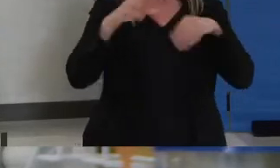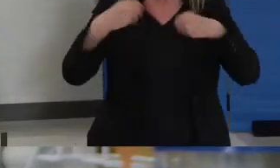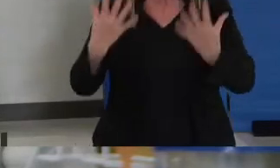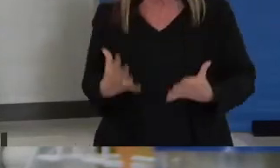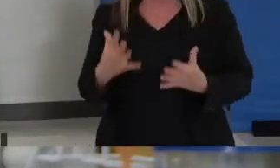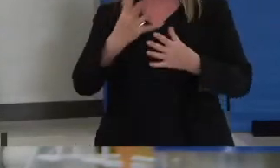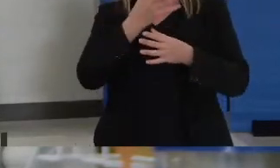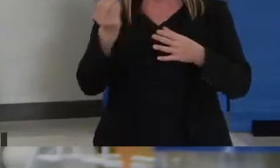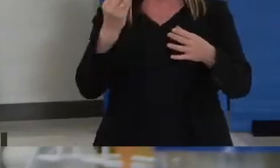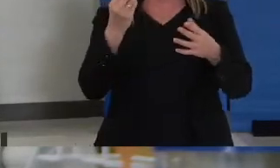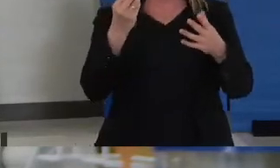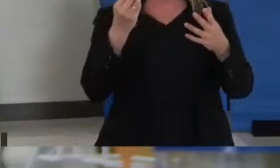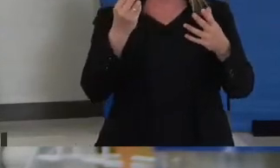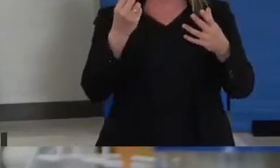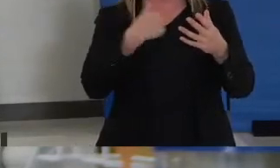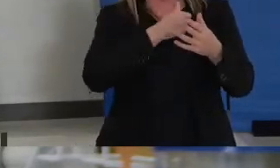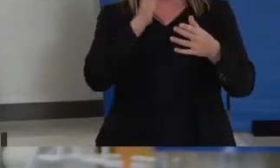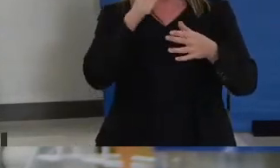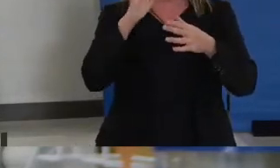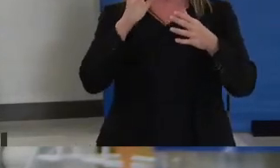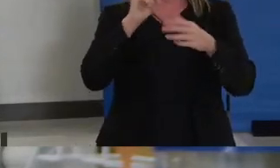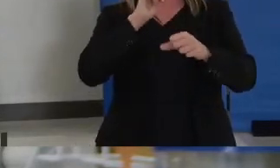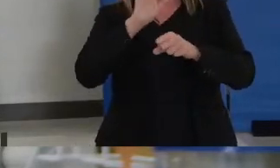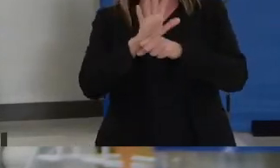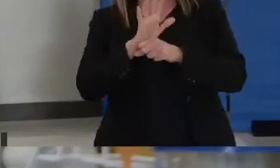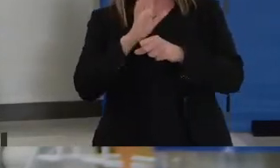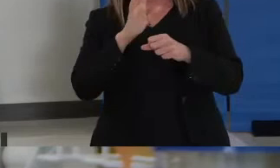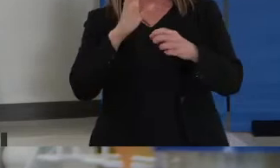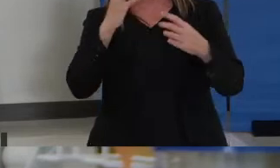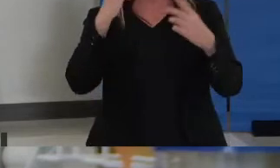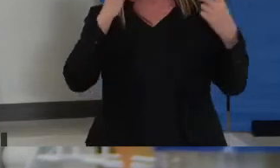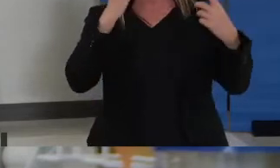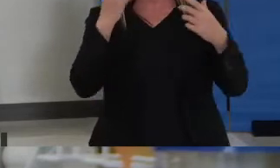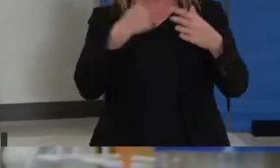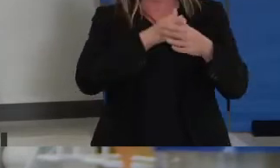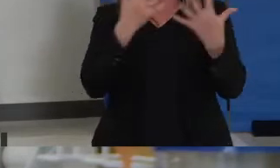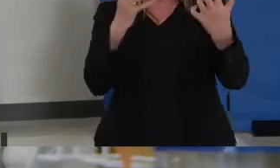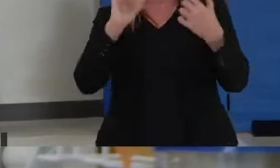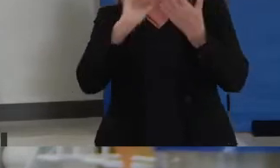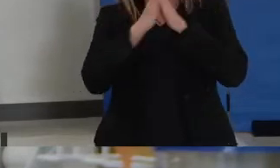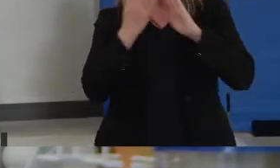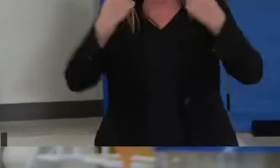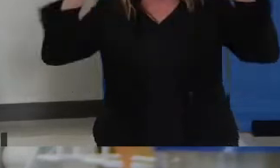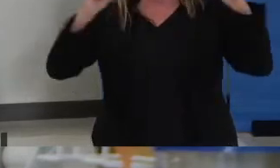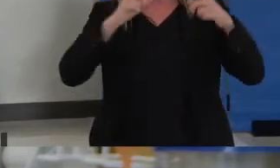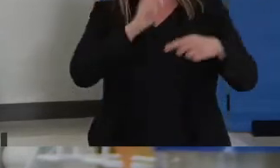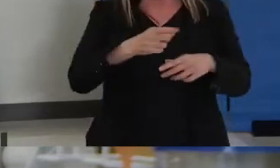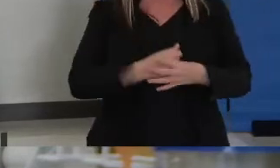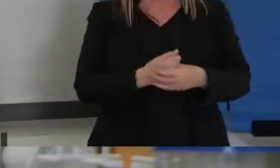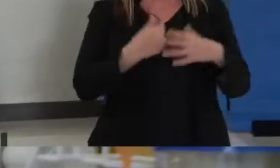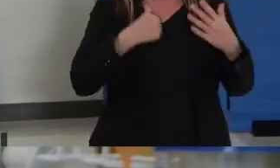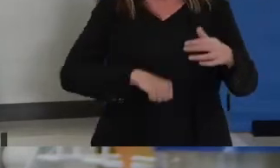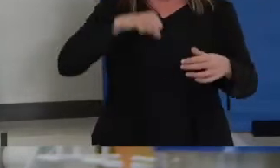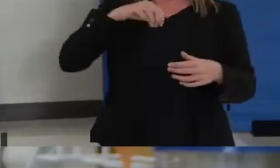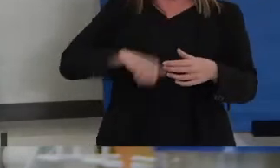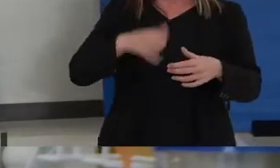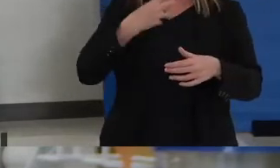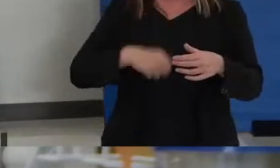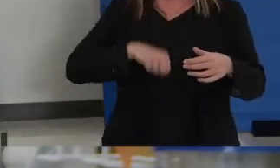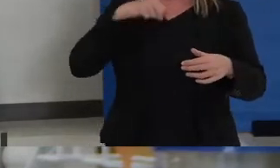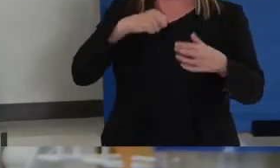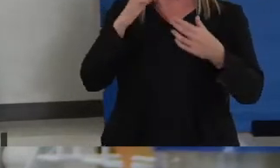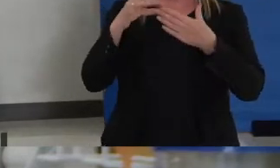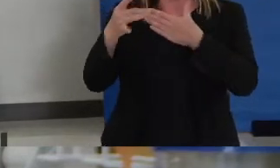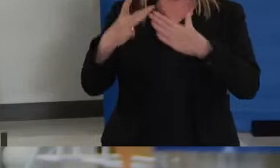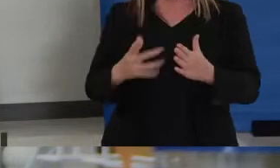We're gonna make the promise to California come true. And so I am proud to be a part of this. And I'm also proud of the leadership that stands behind